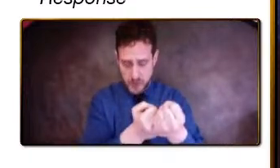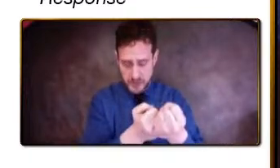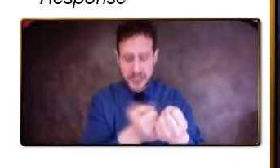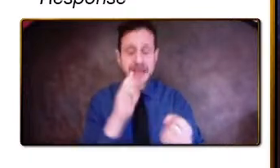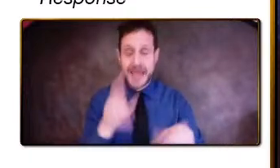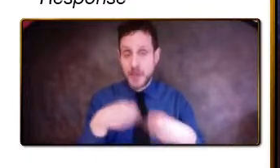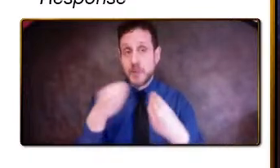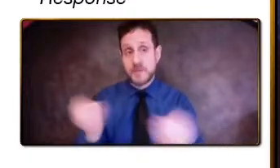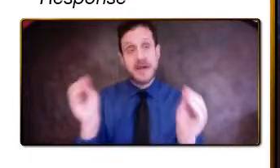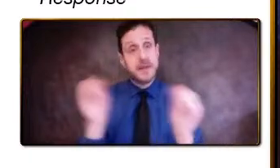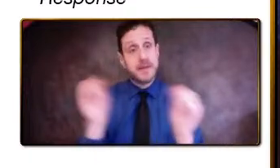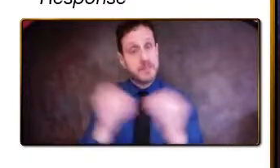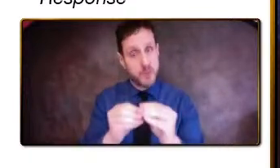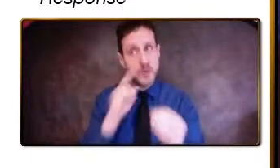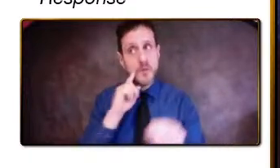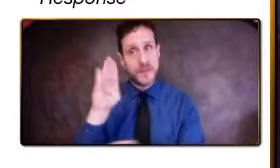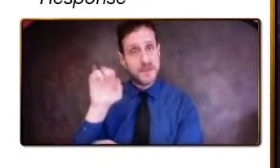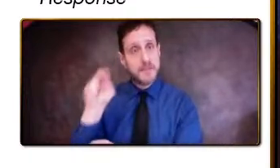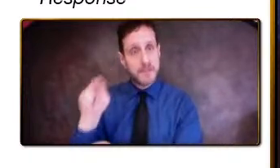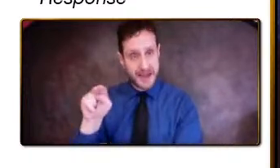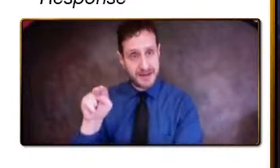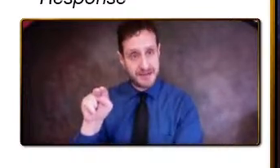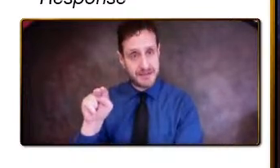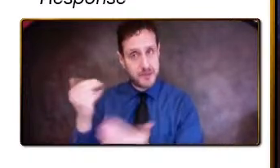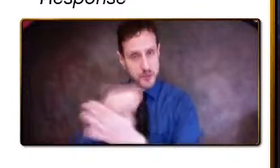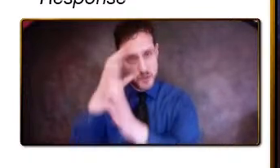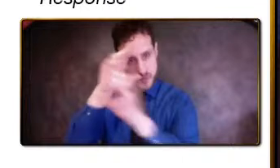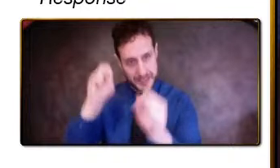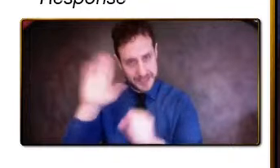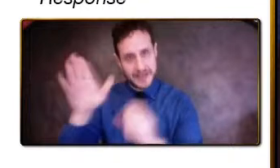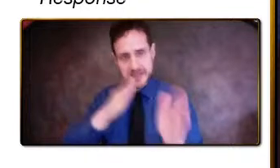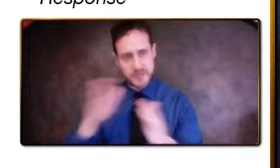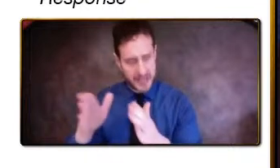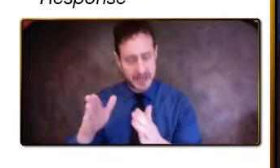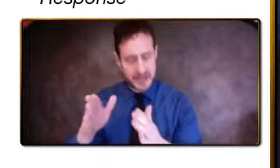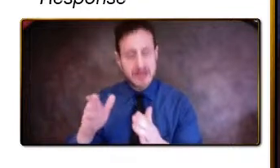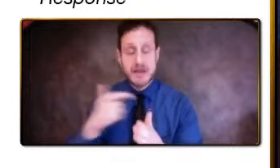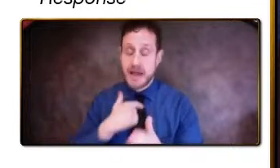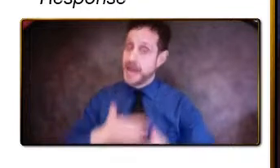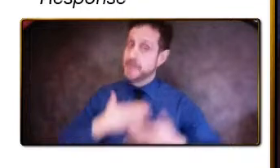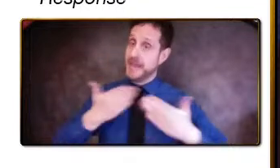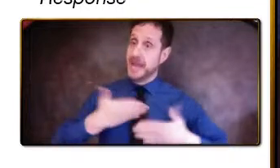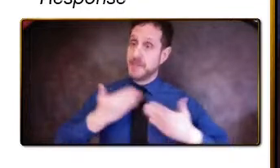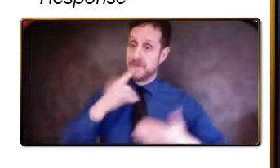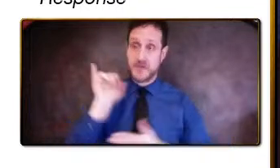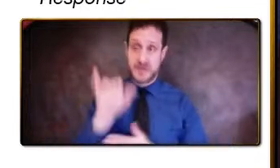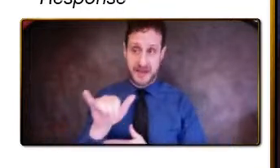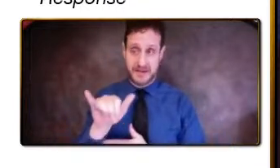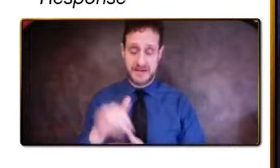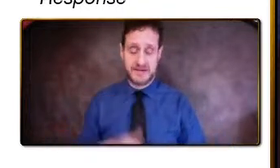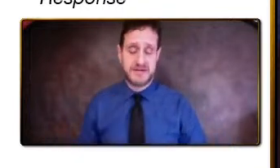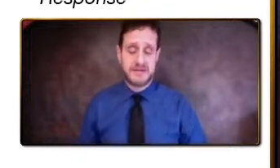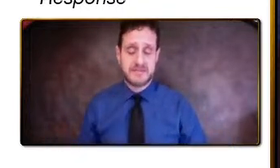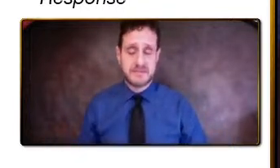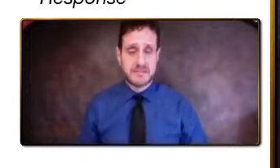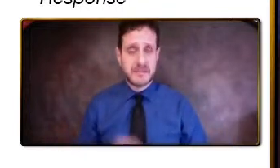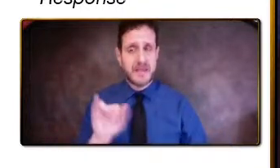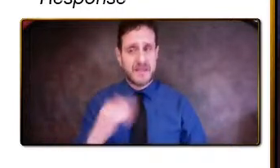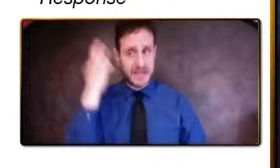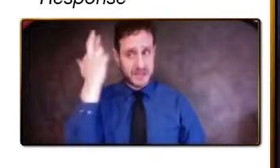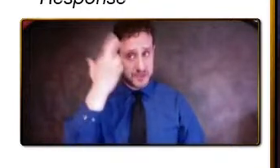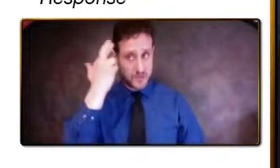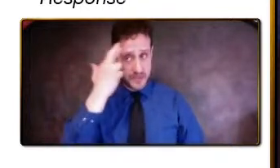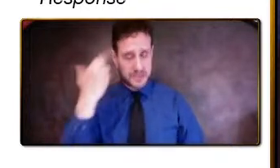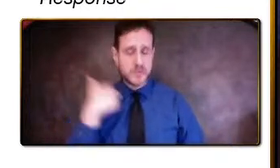Biden plan, which I'm very happy about and have lobbied for, right? So So that's why we're going to keep